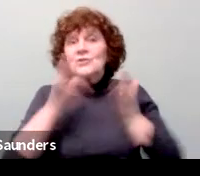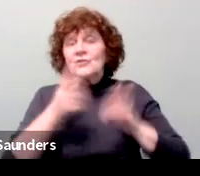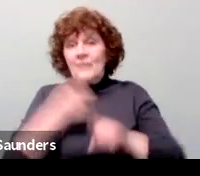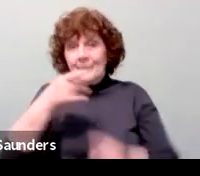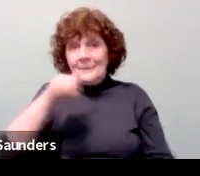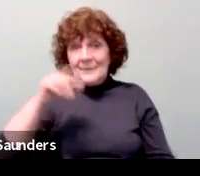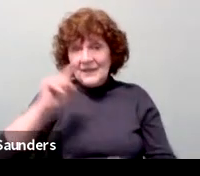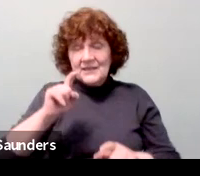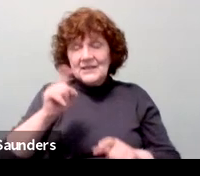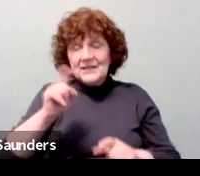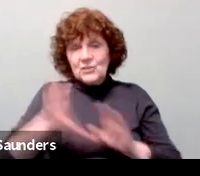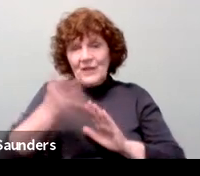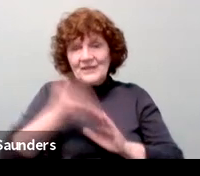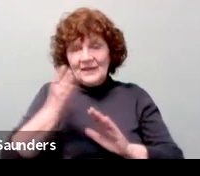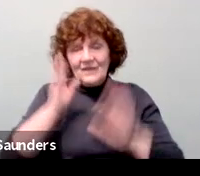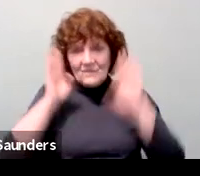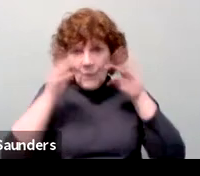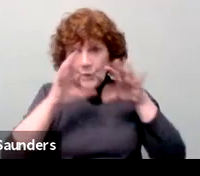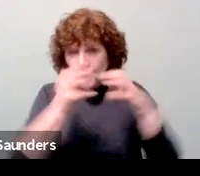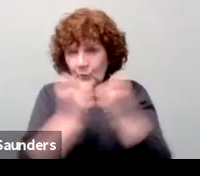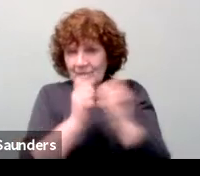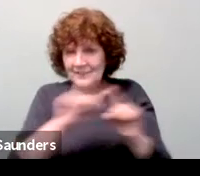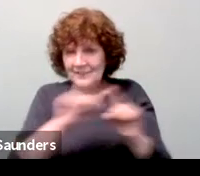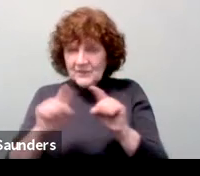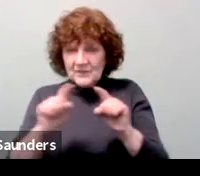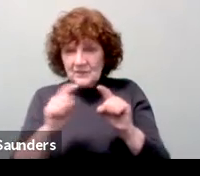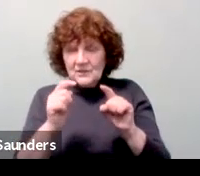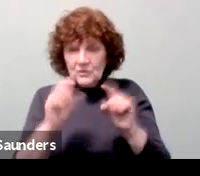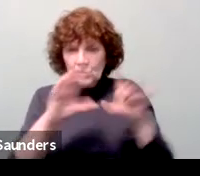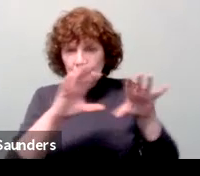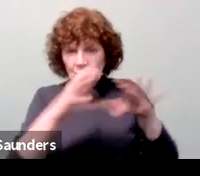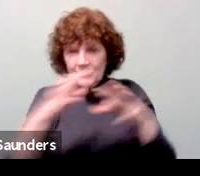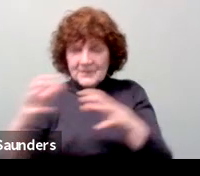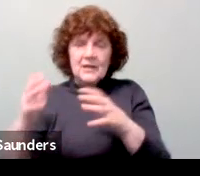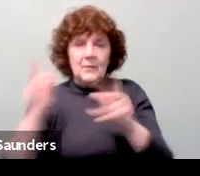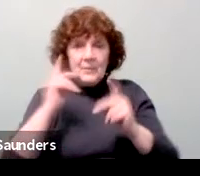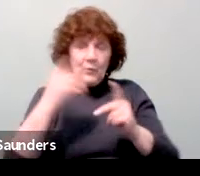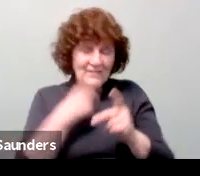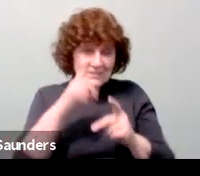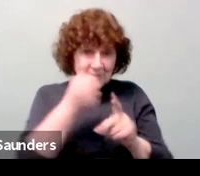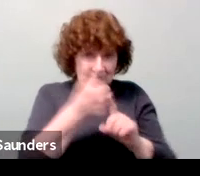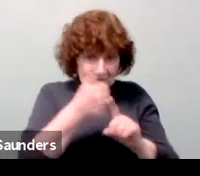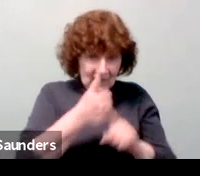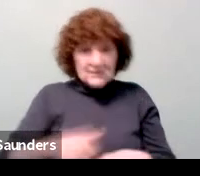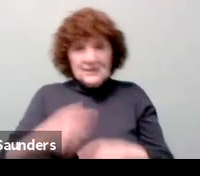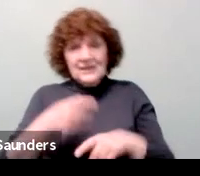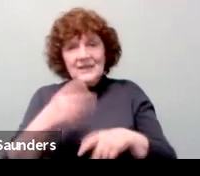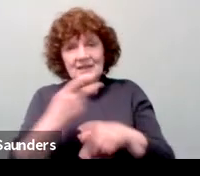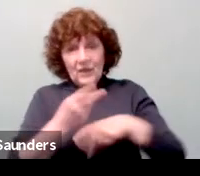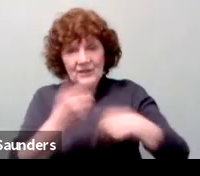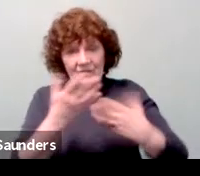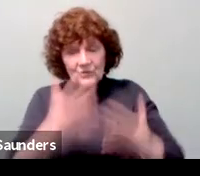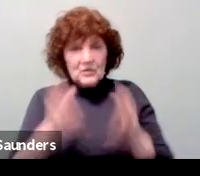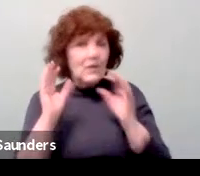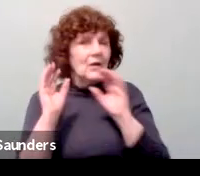conducting focus groups with different audiences, individuals with disabilities themselves, caregivers, and